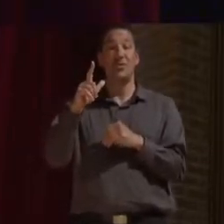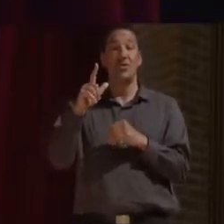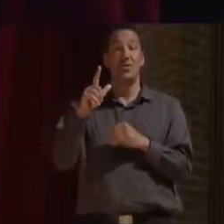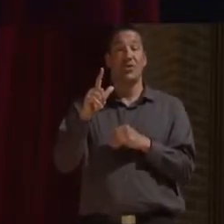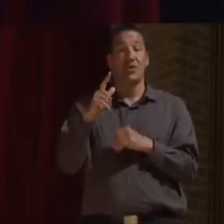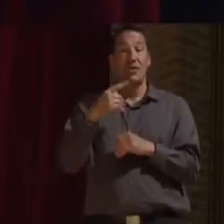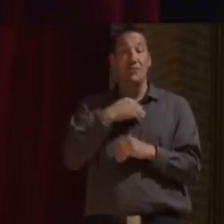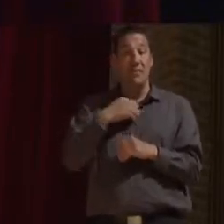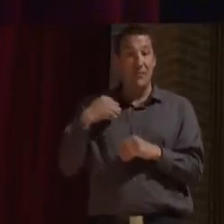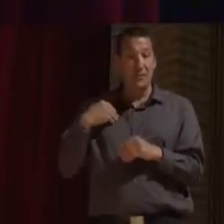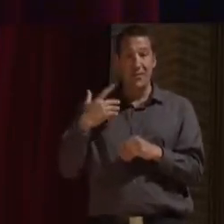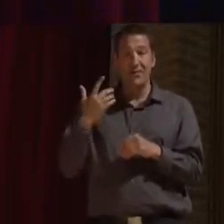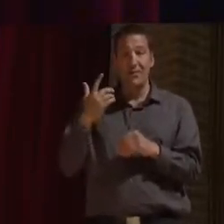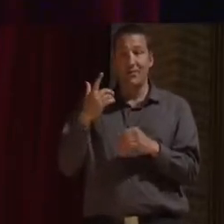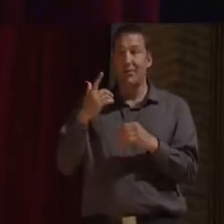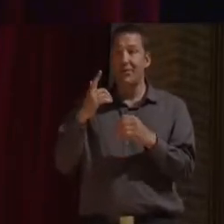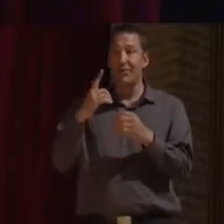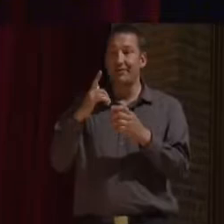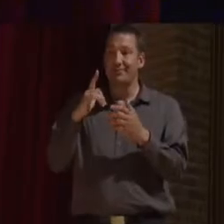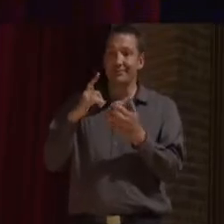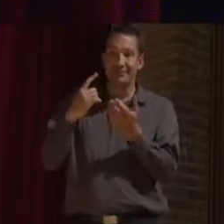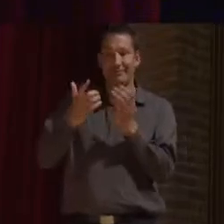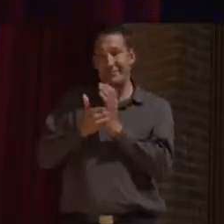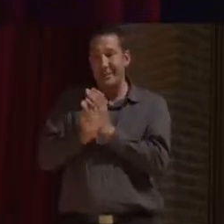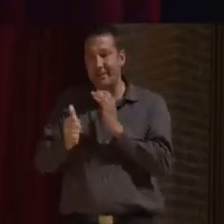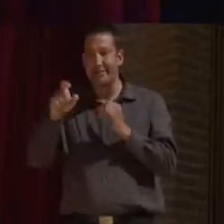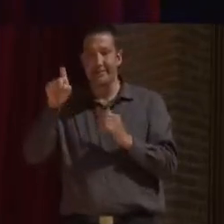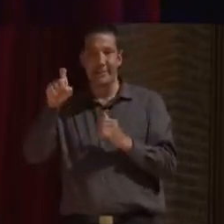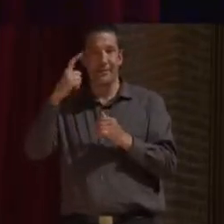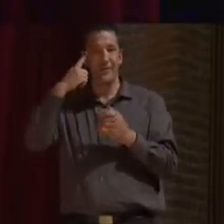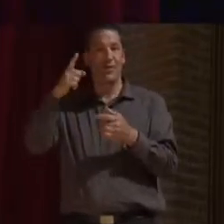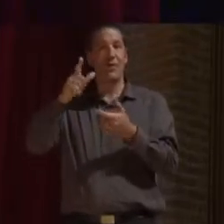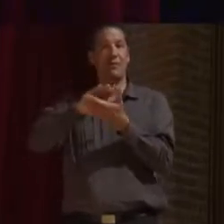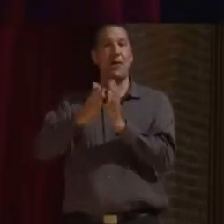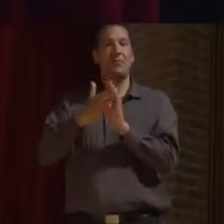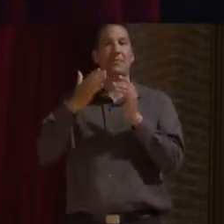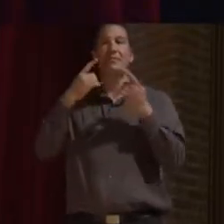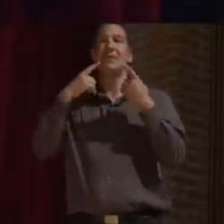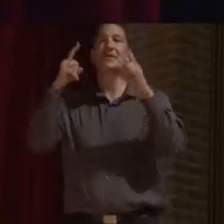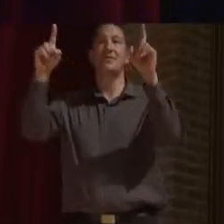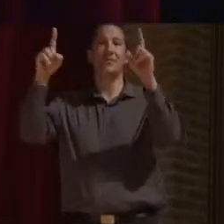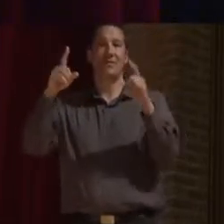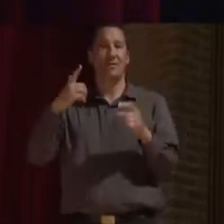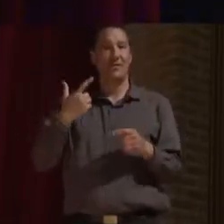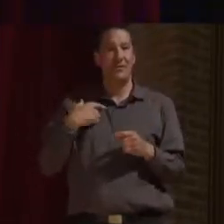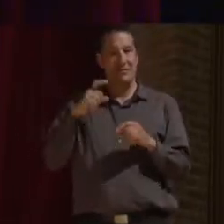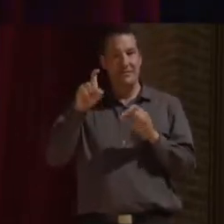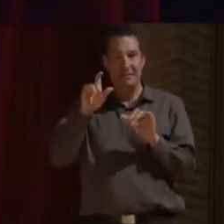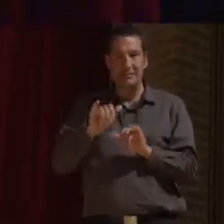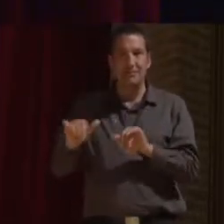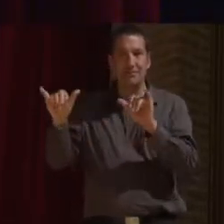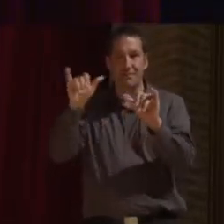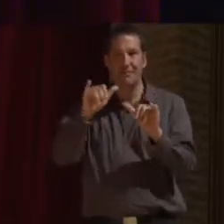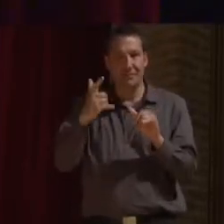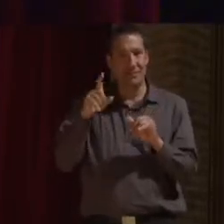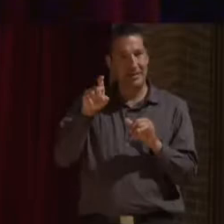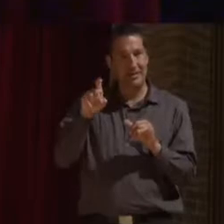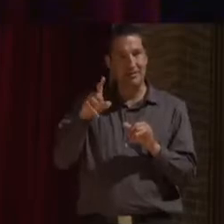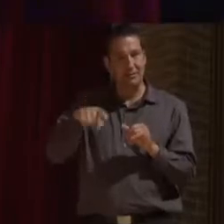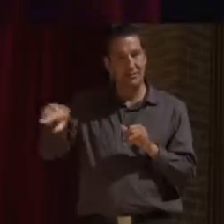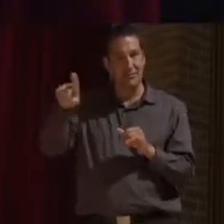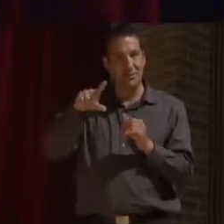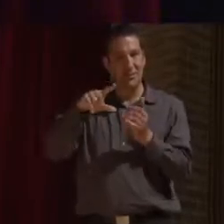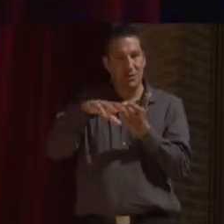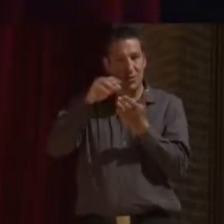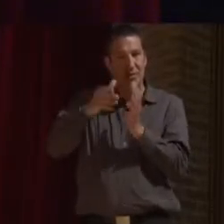our community need in order to be successful? So kind of what are those universal skills that we would want everybody in our community